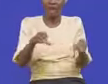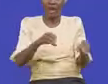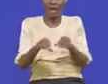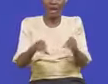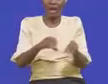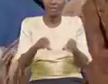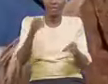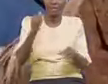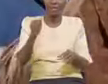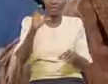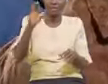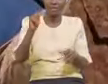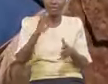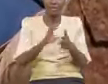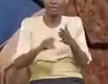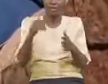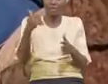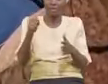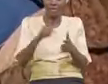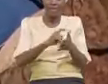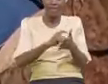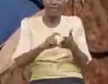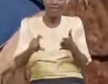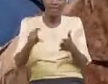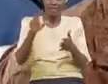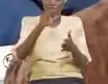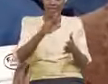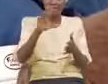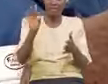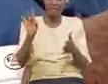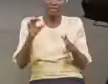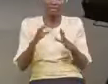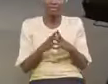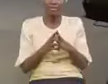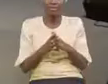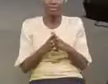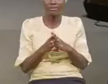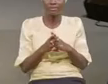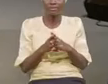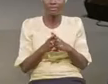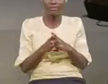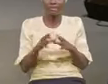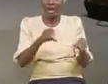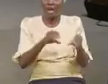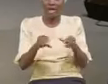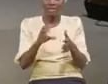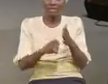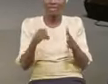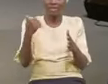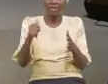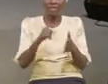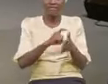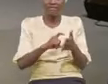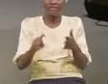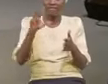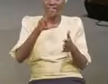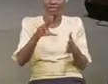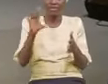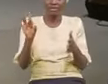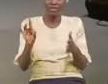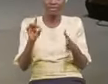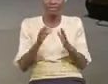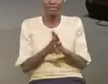We're told in Acts chapter 10. Oh, Brunami, the dog, Pagbata William. Acts chapter 10, verse 38.